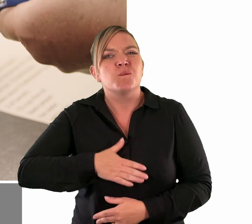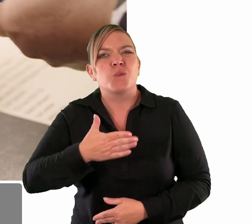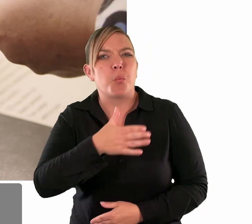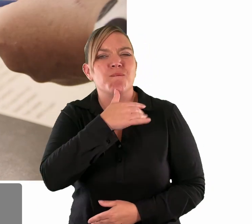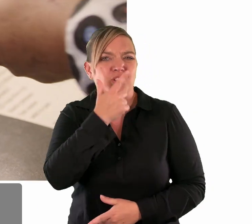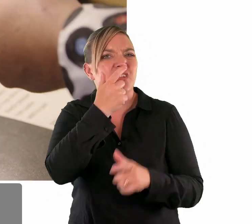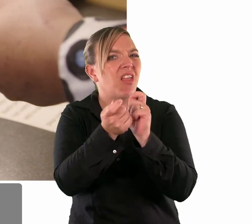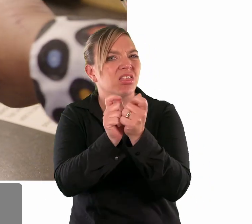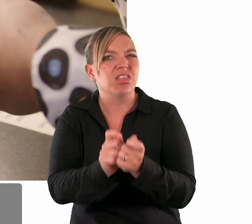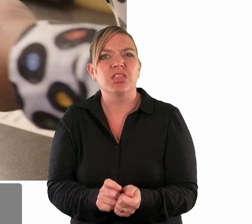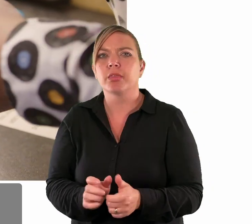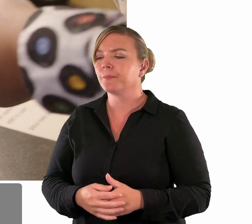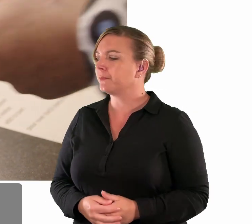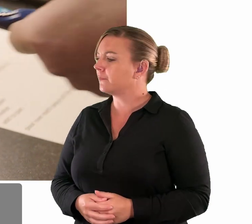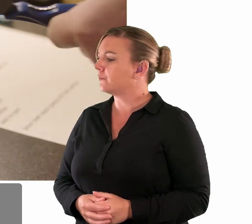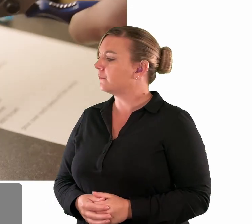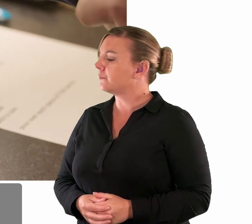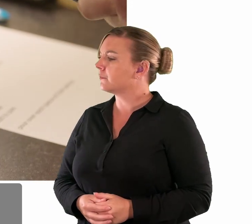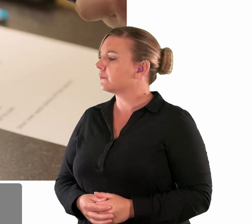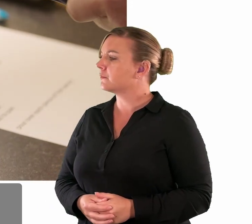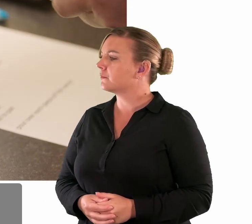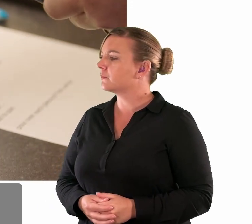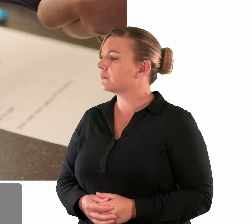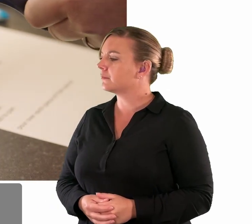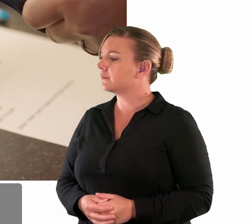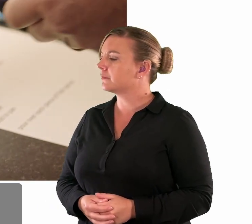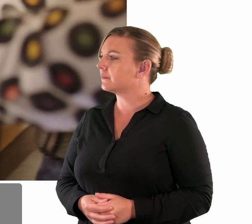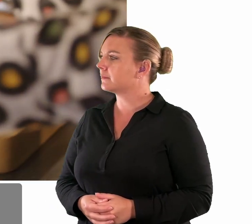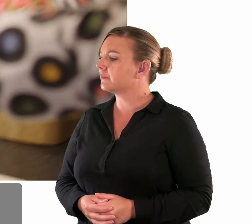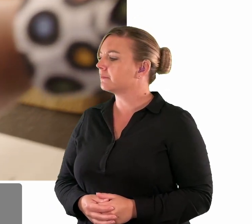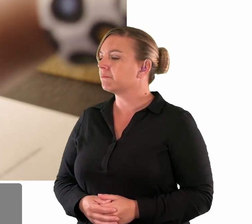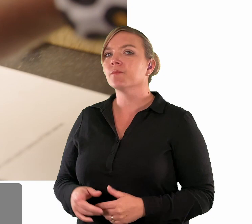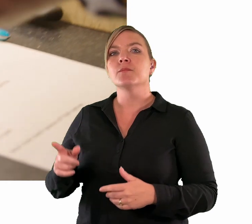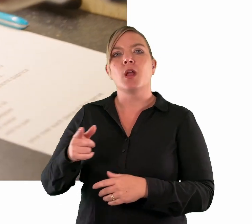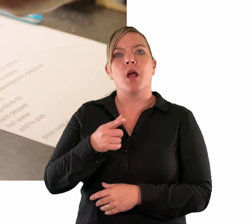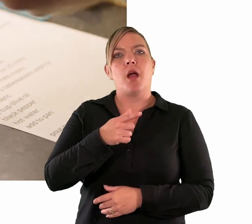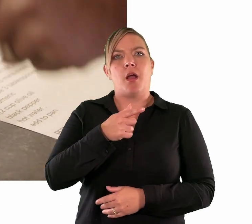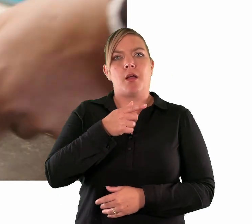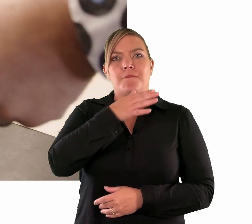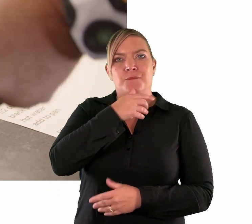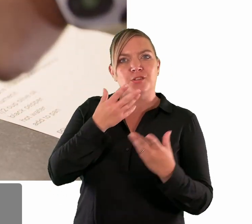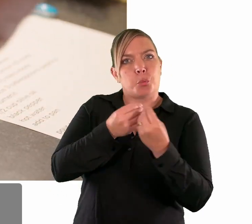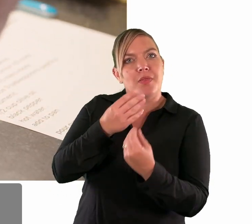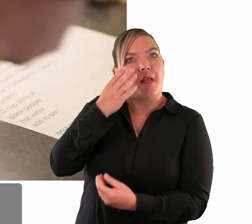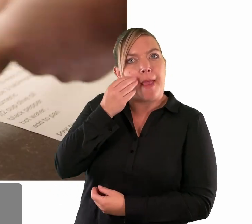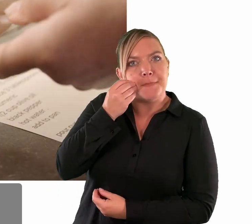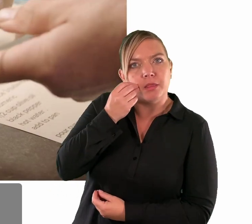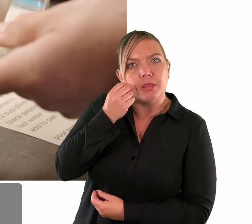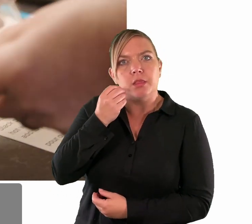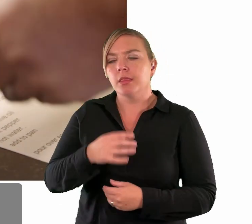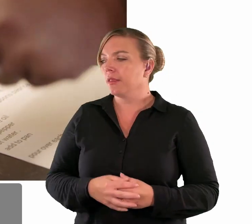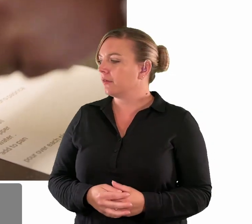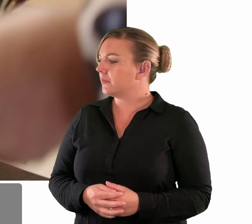tofu, if you prefer not to have fish. So we put the juice of a lemon over the